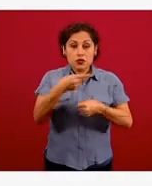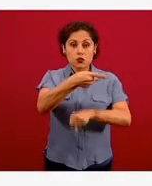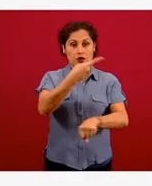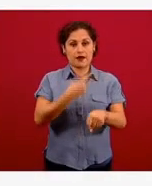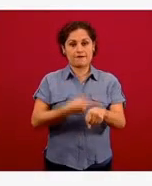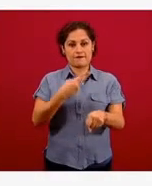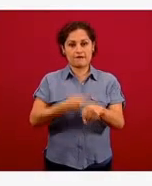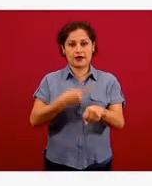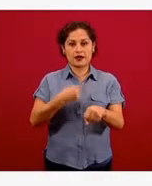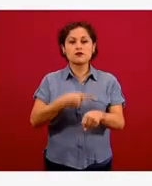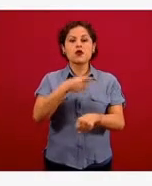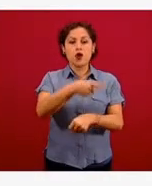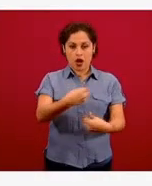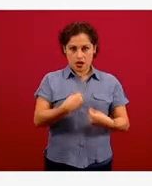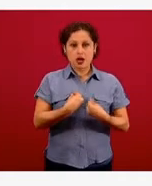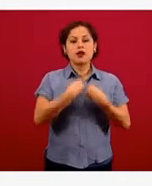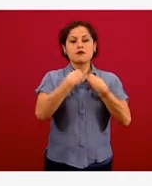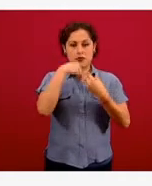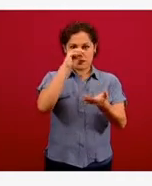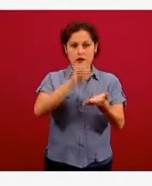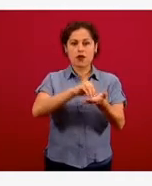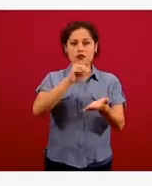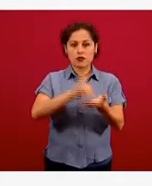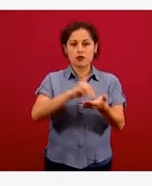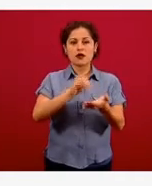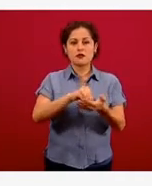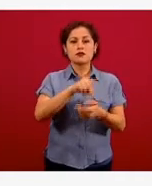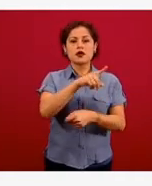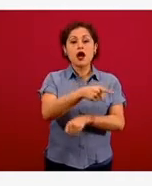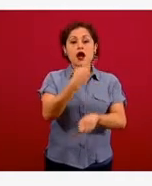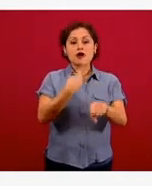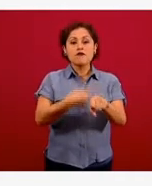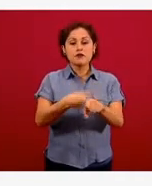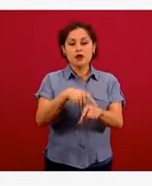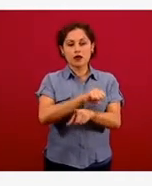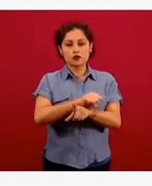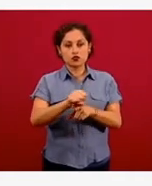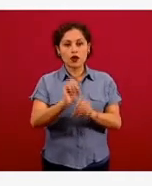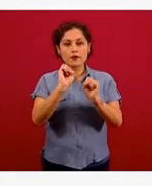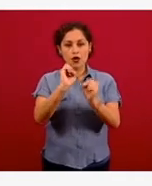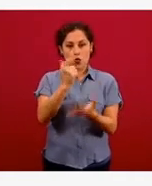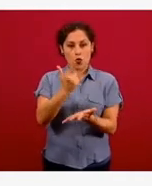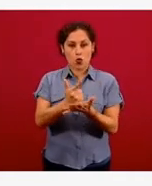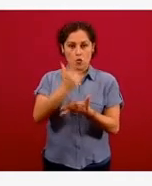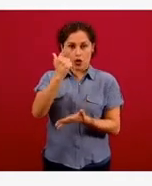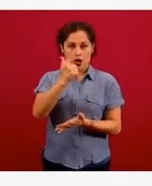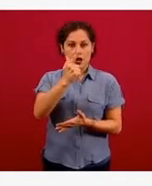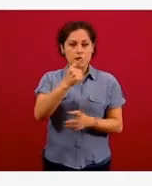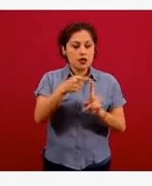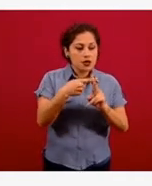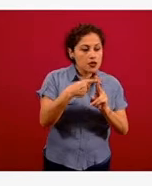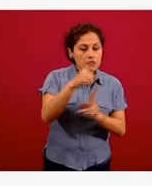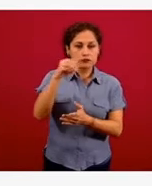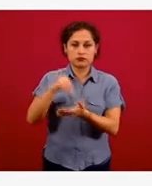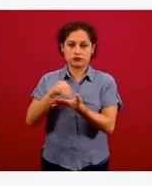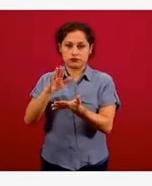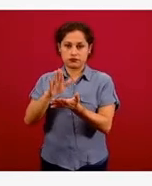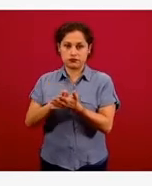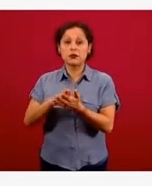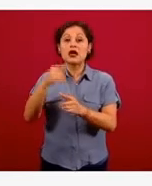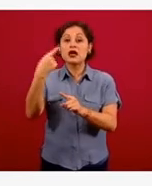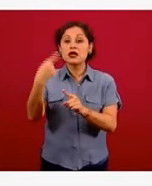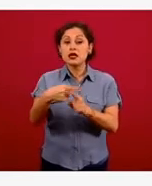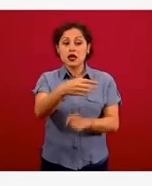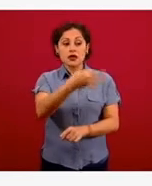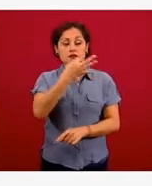process in those patients that are still alive, those people who have are in severe